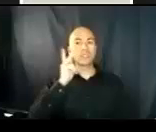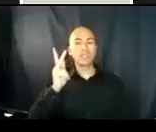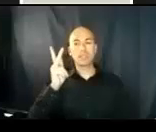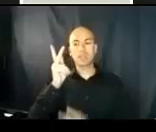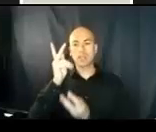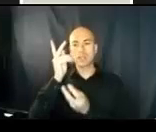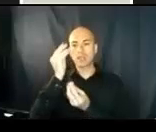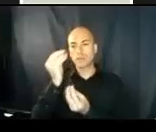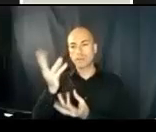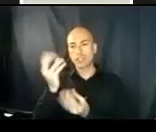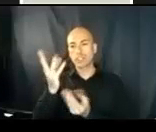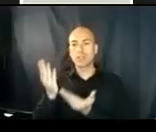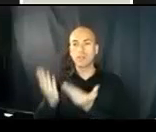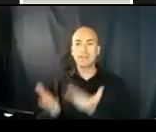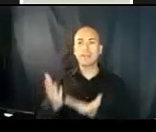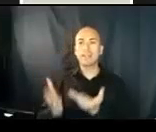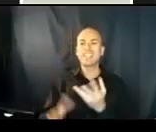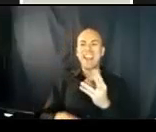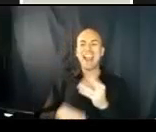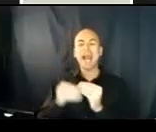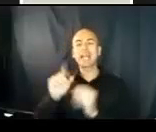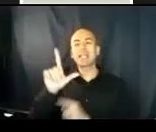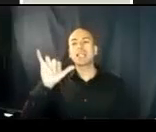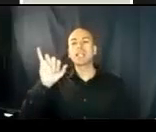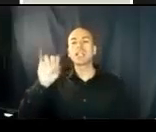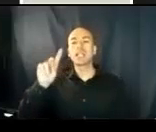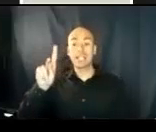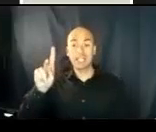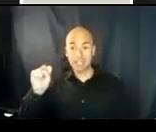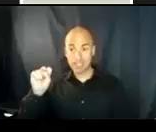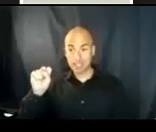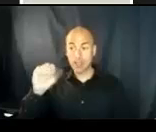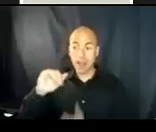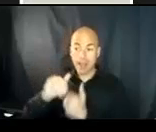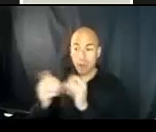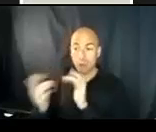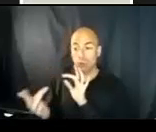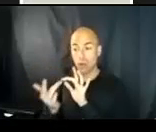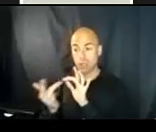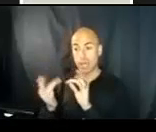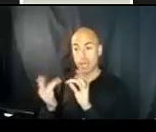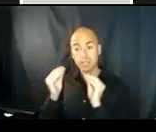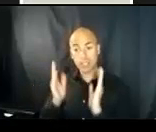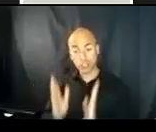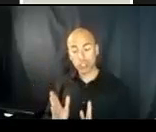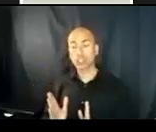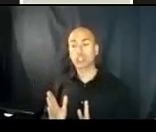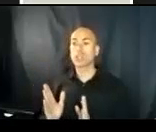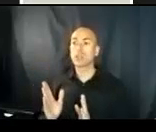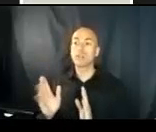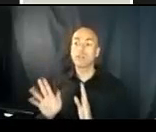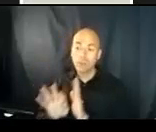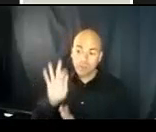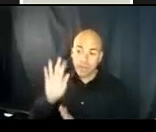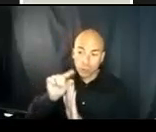maybe adding links for them to how they're going to contact you if they need help, how are they going to get to their grades, how they're going to